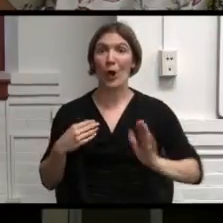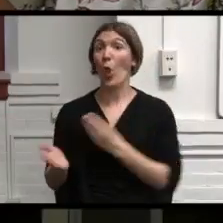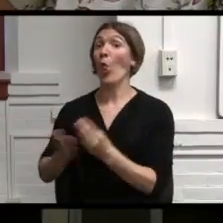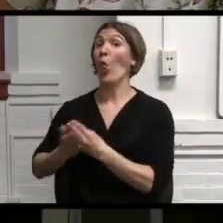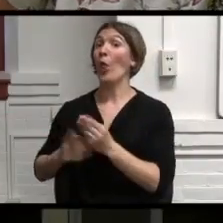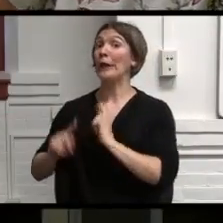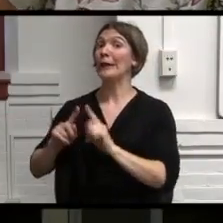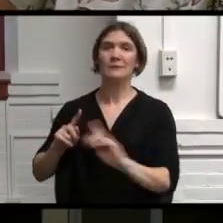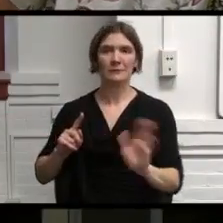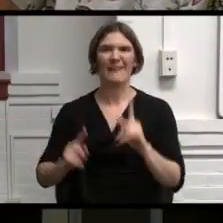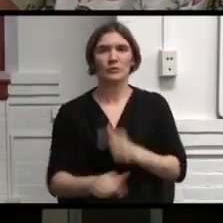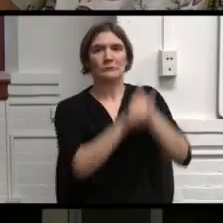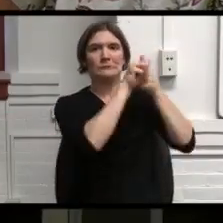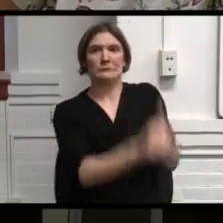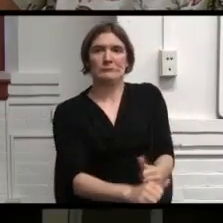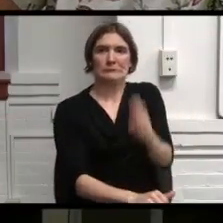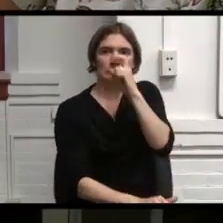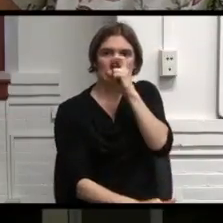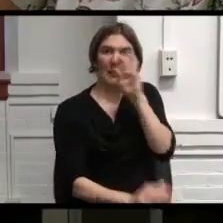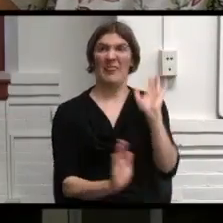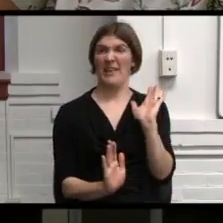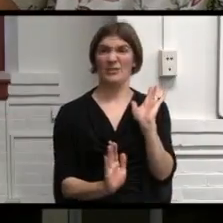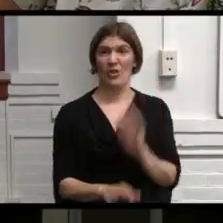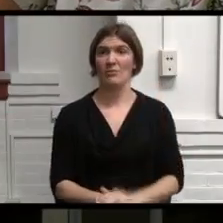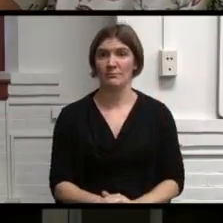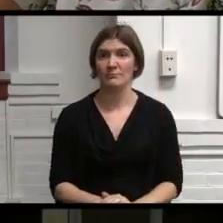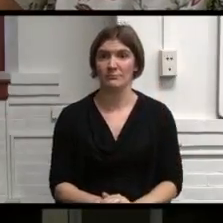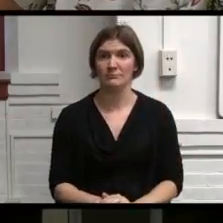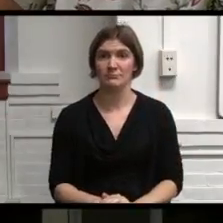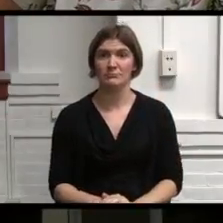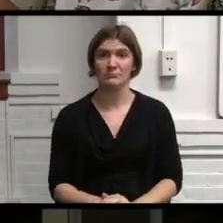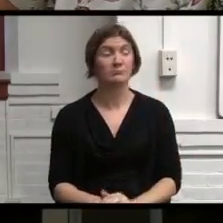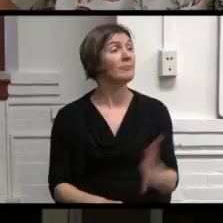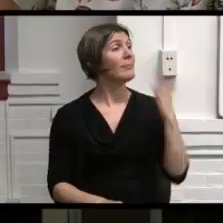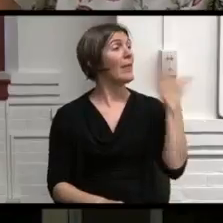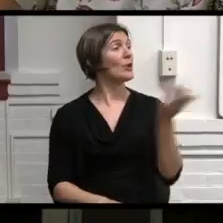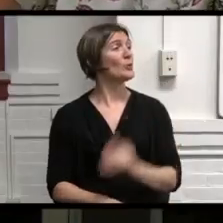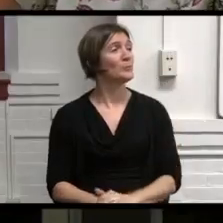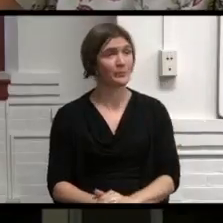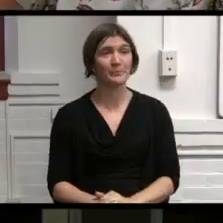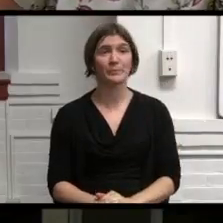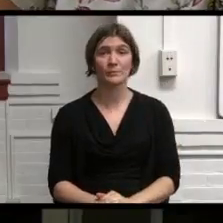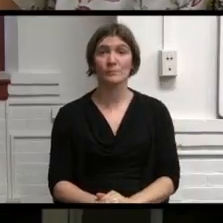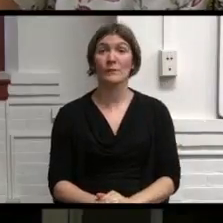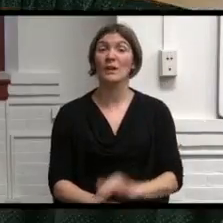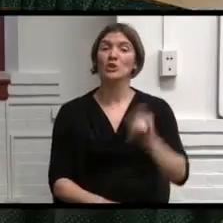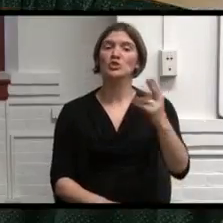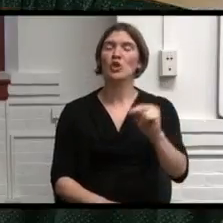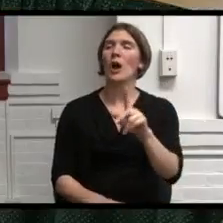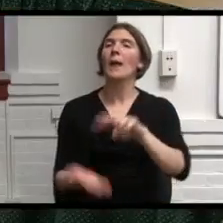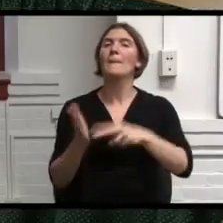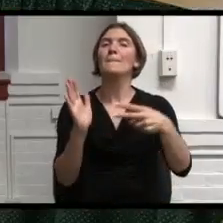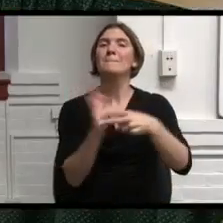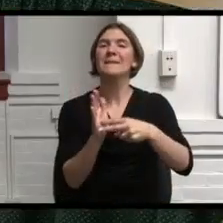nature that have been tightened up a little bit. Thank you. So they don't want us making money on